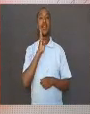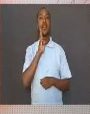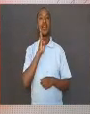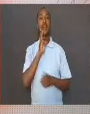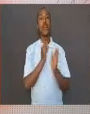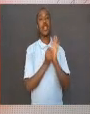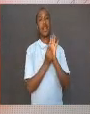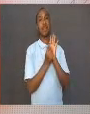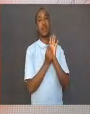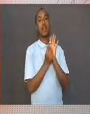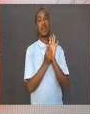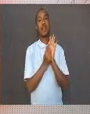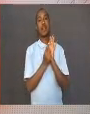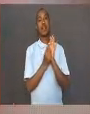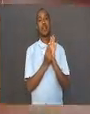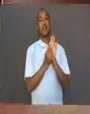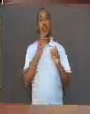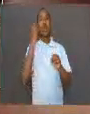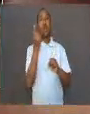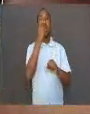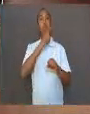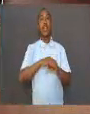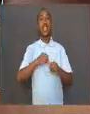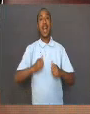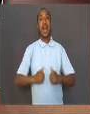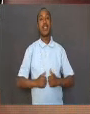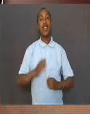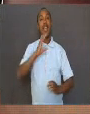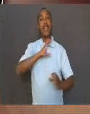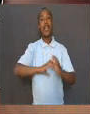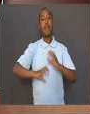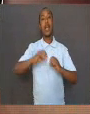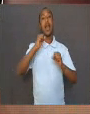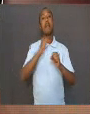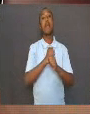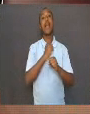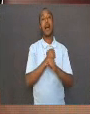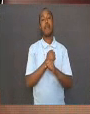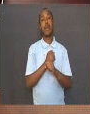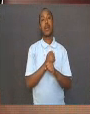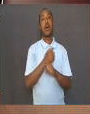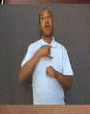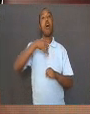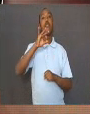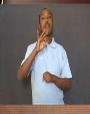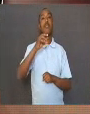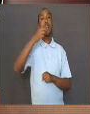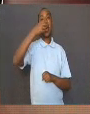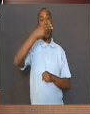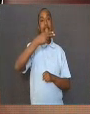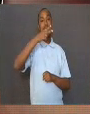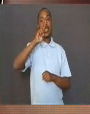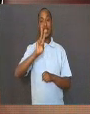Water, for example, always has a chemical makeup